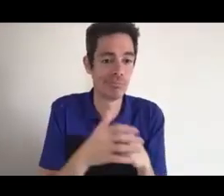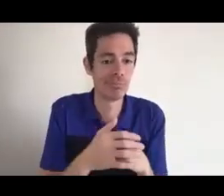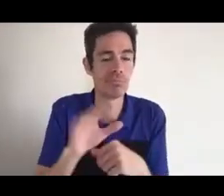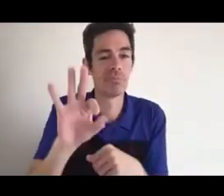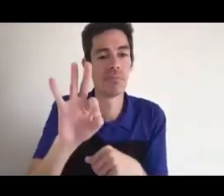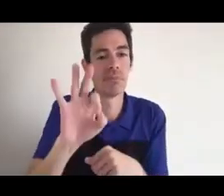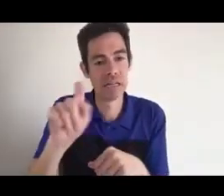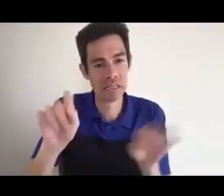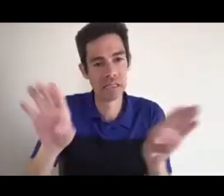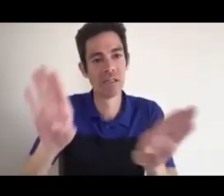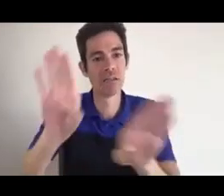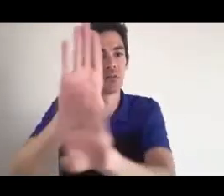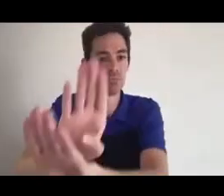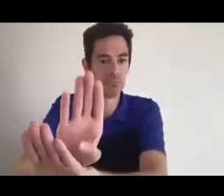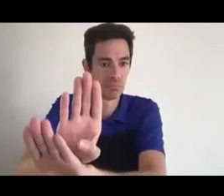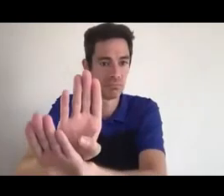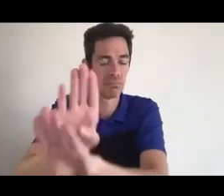independently.